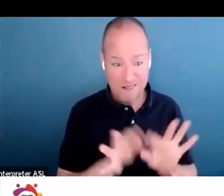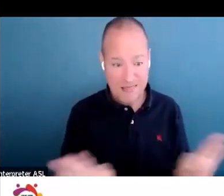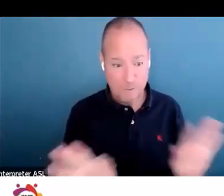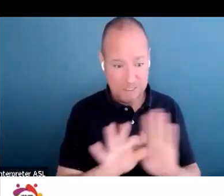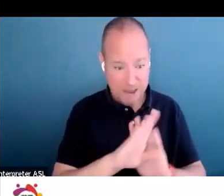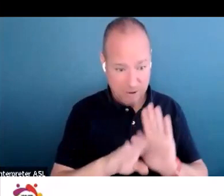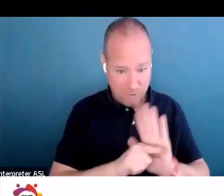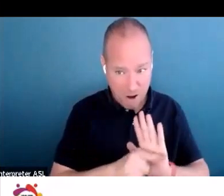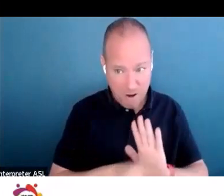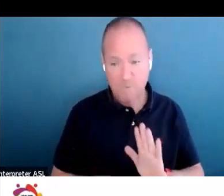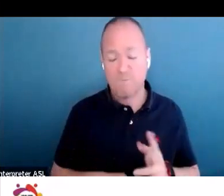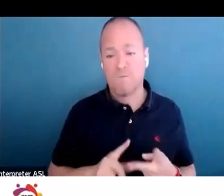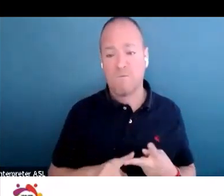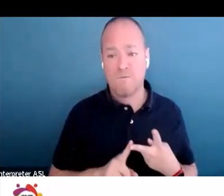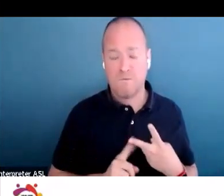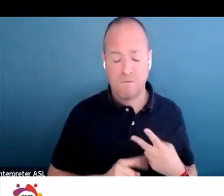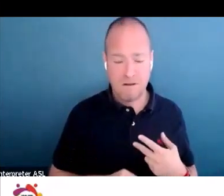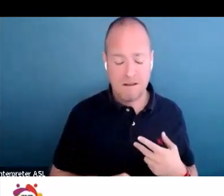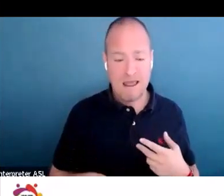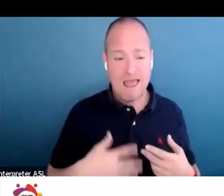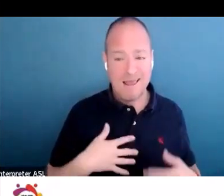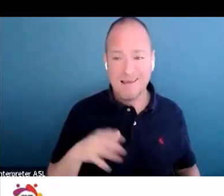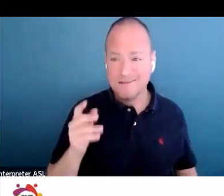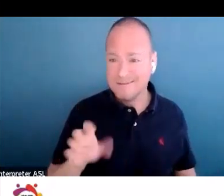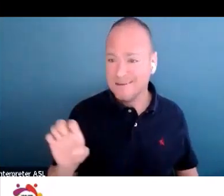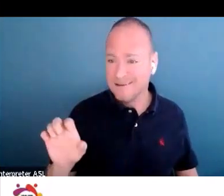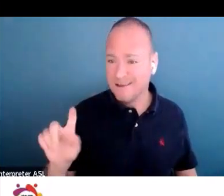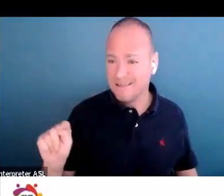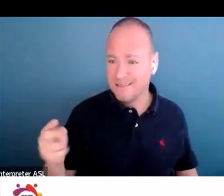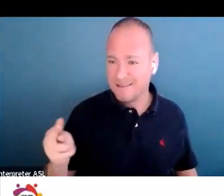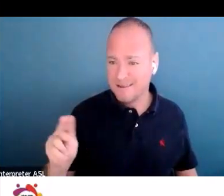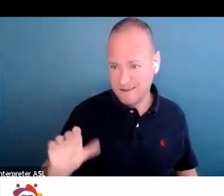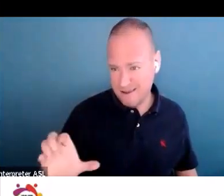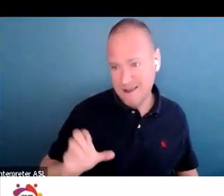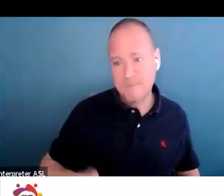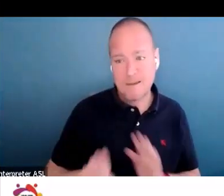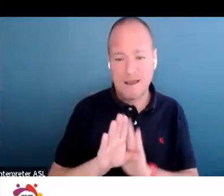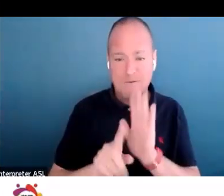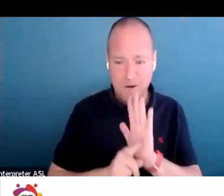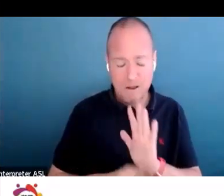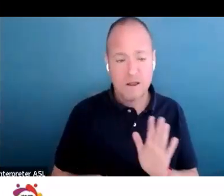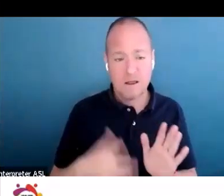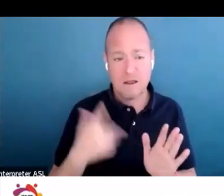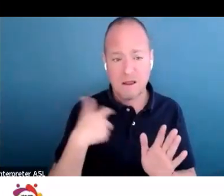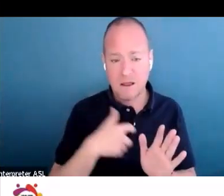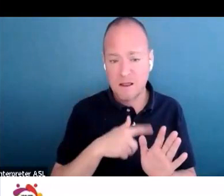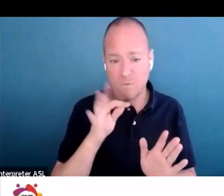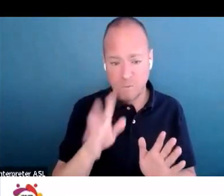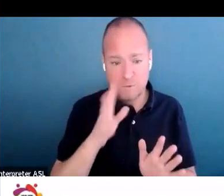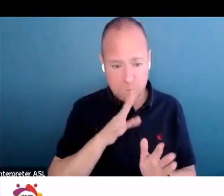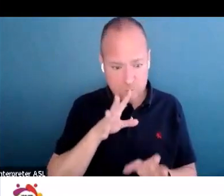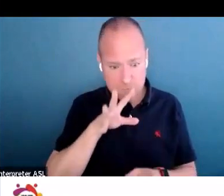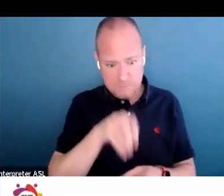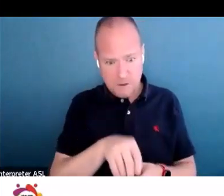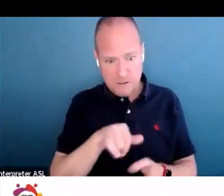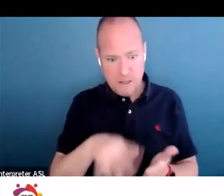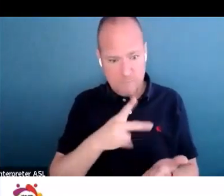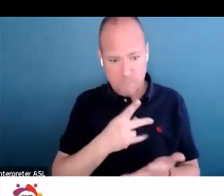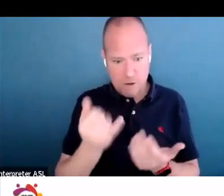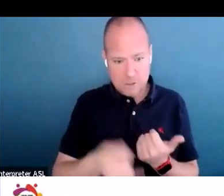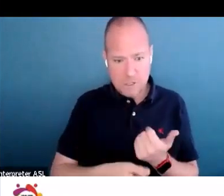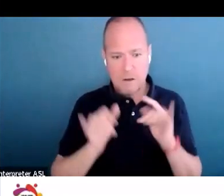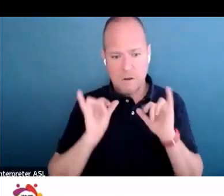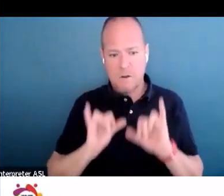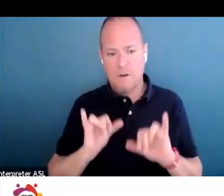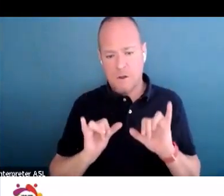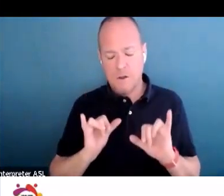backgrounds, ethnic backgrounds. As we were involved in this project, we realized, or